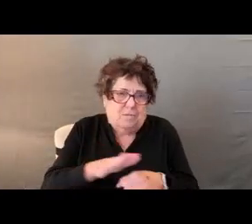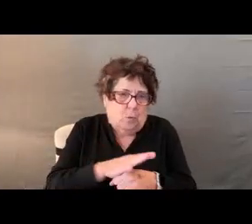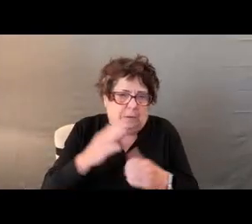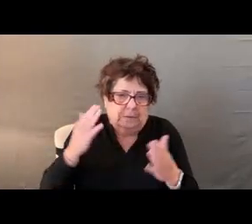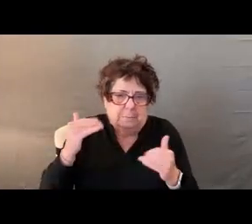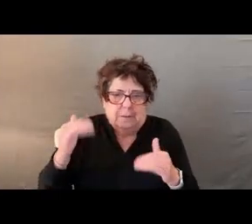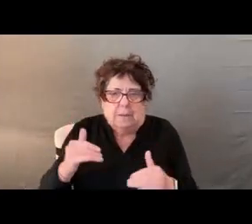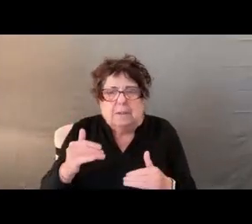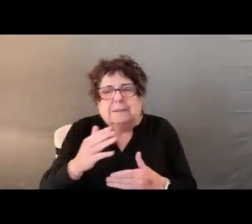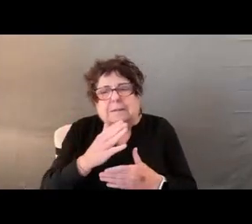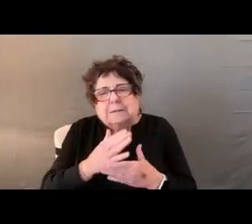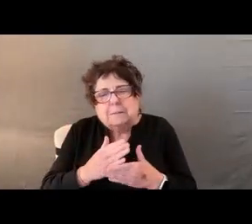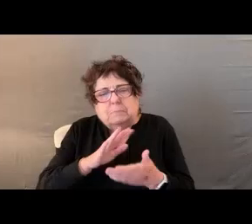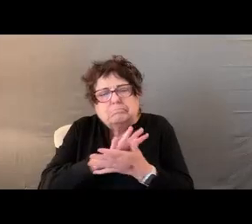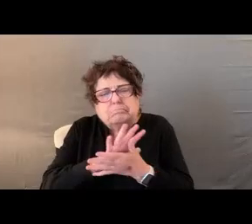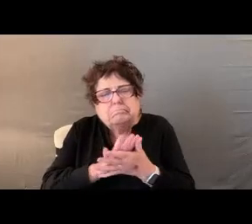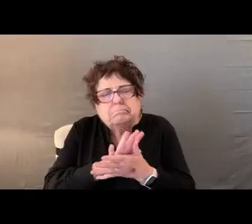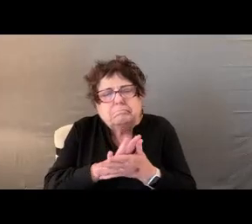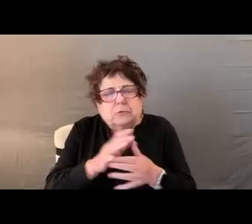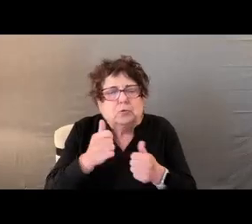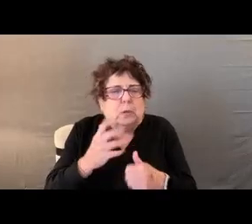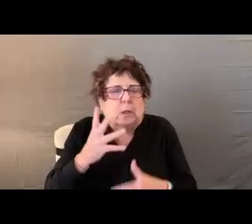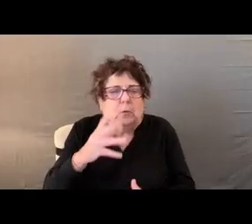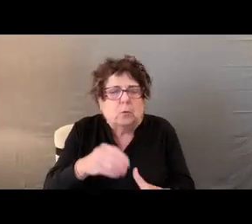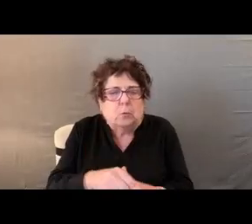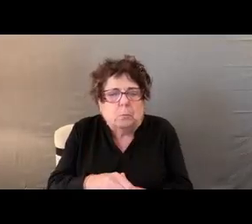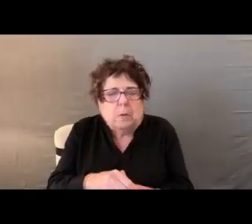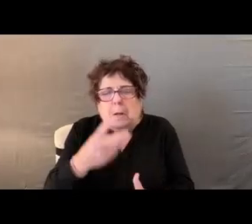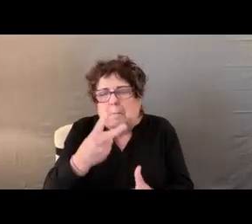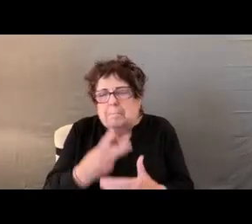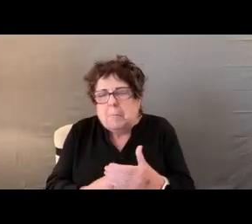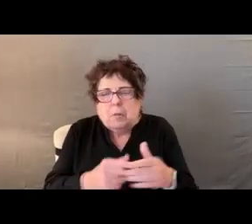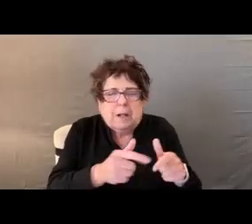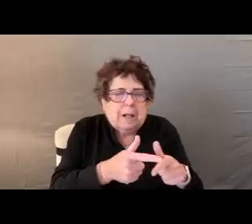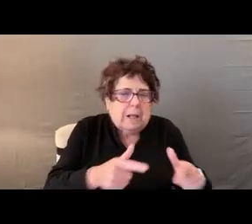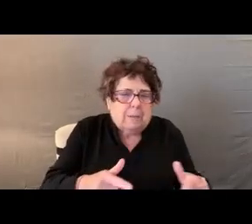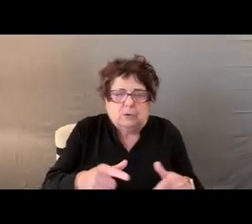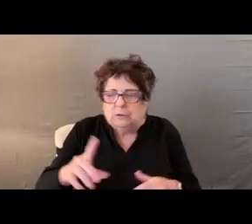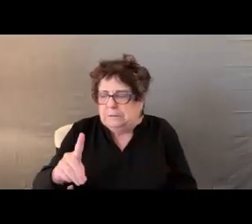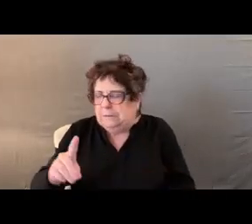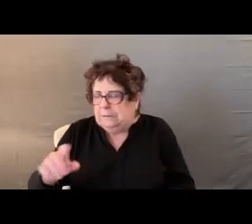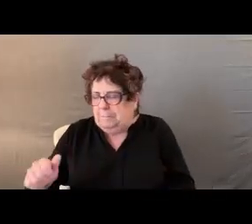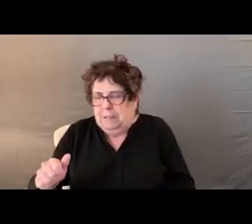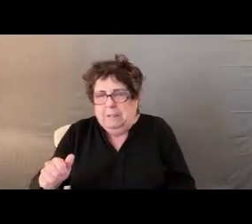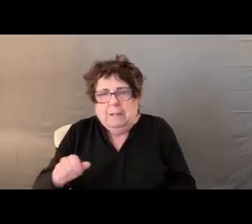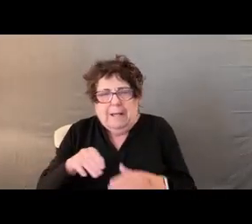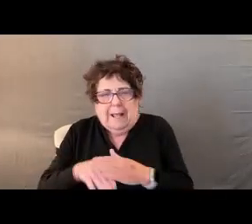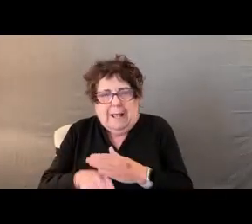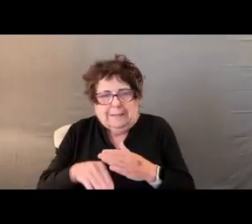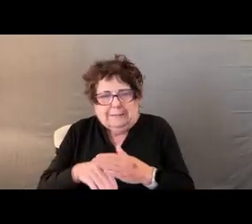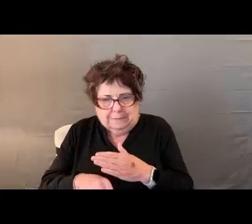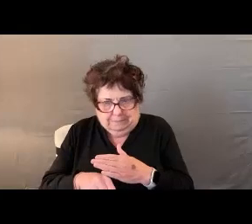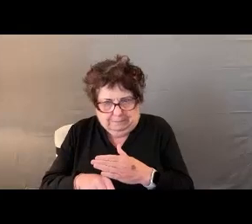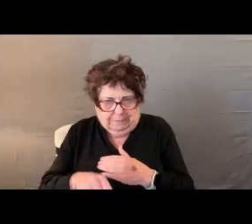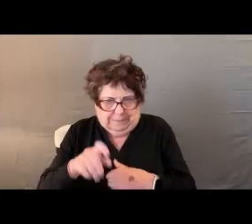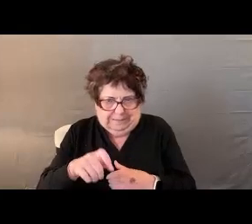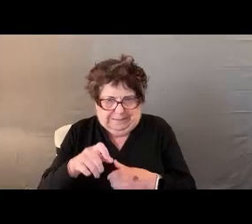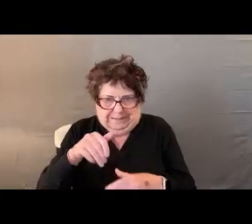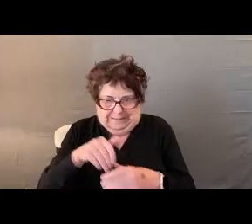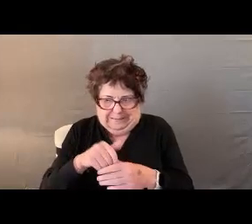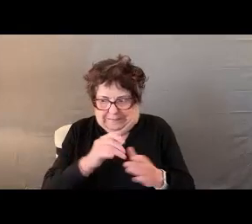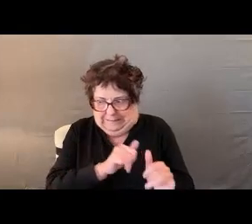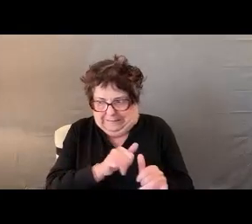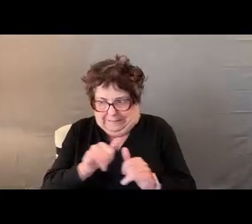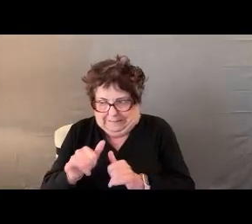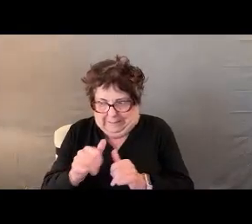to incorporate both language and disability access needs in the same plan. Although there's a lot of overlap, and I think that